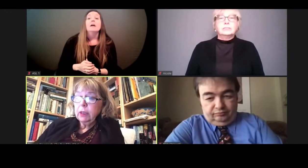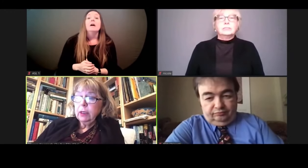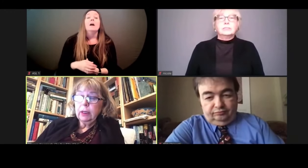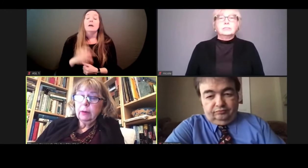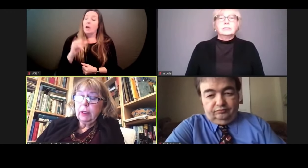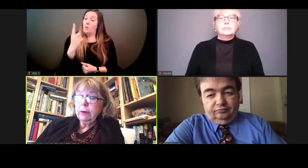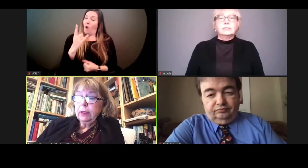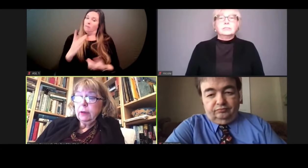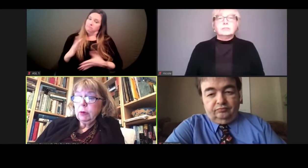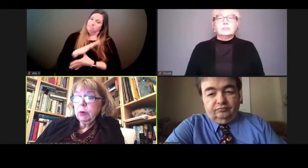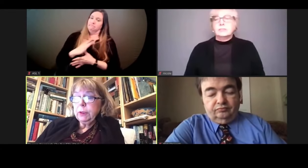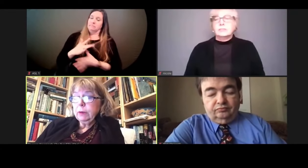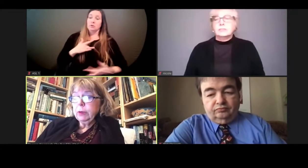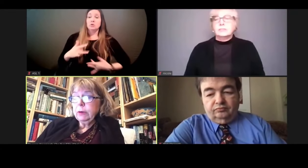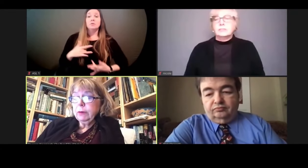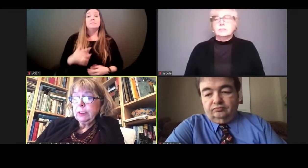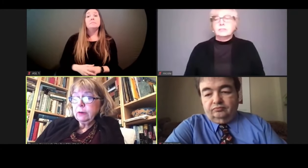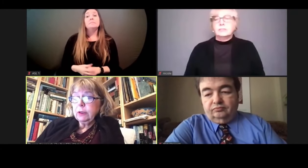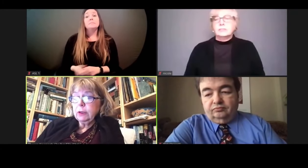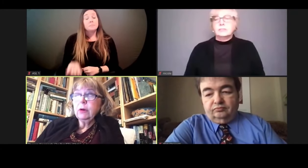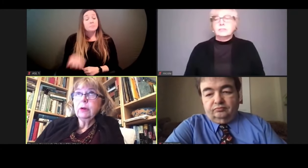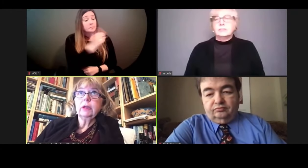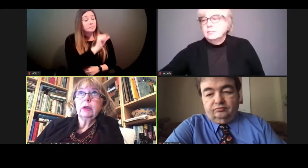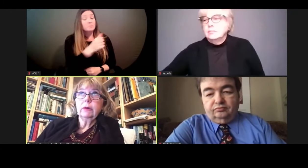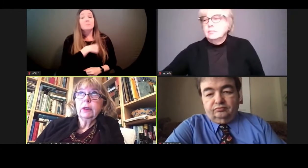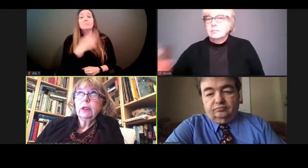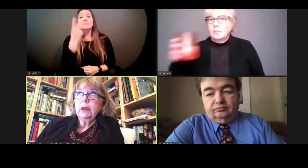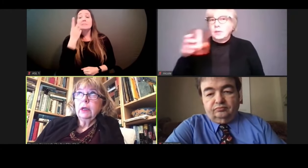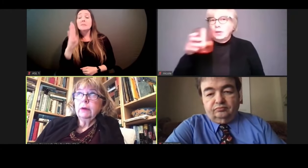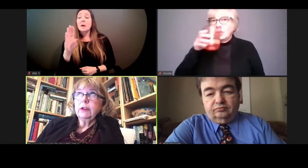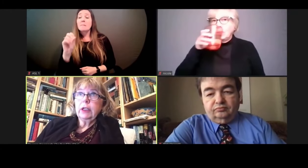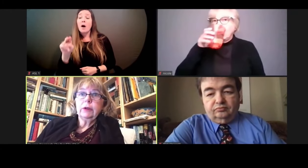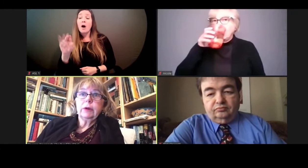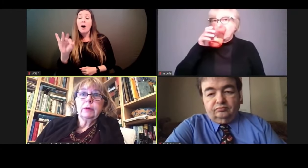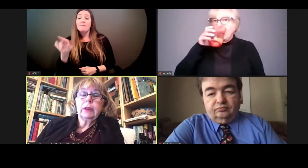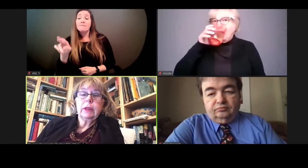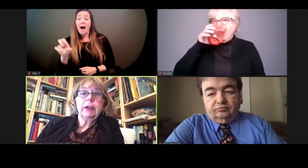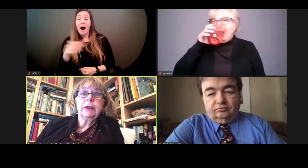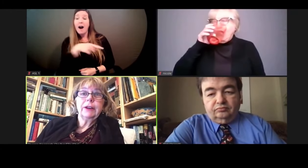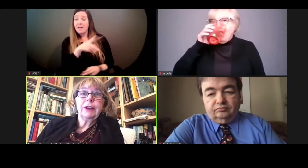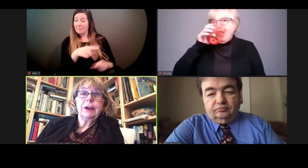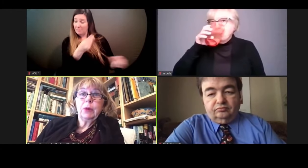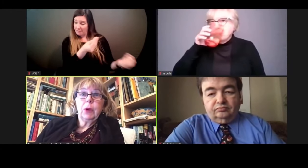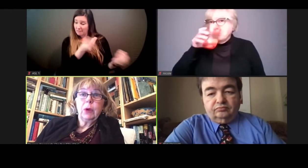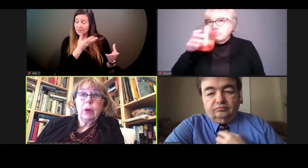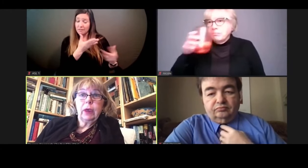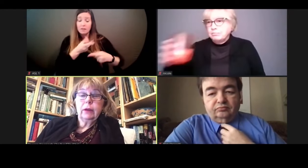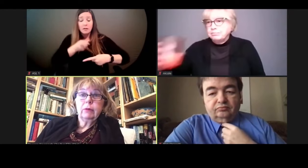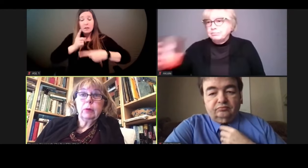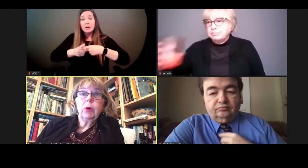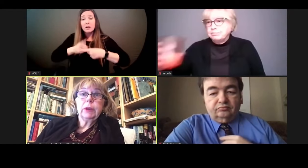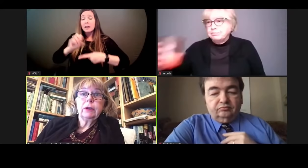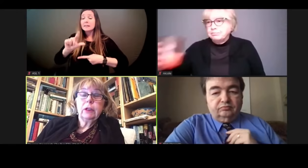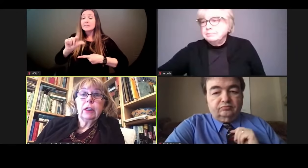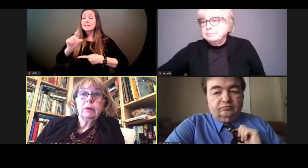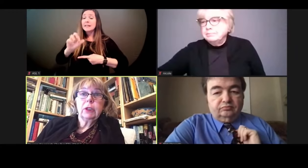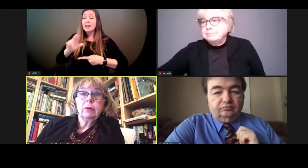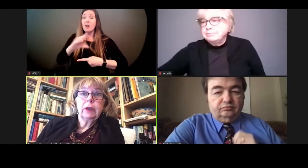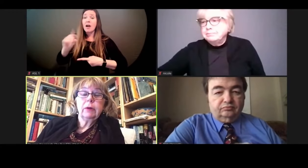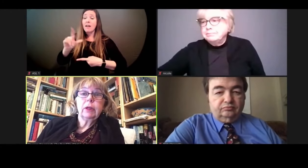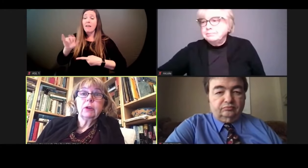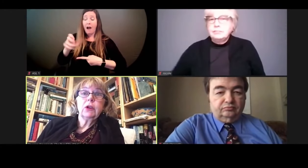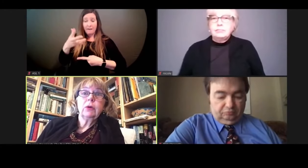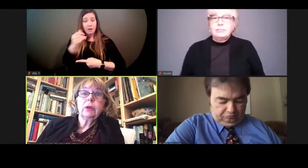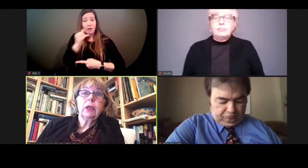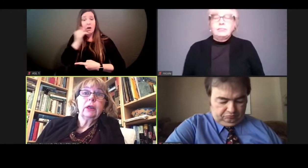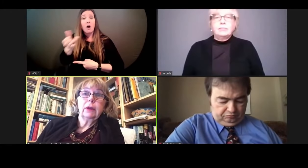one, I've had a report of bonfires at the corner of Slater and Lyon and reported to 911